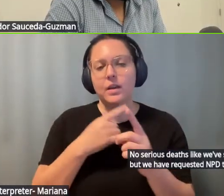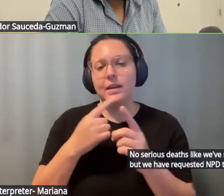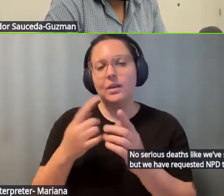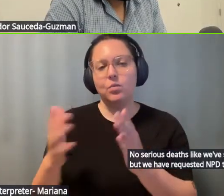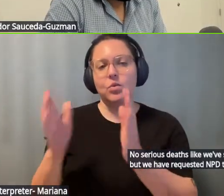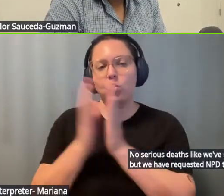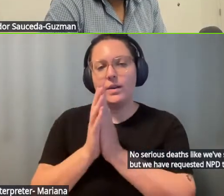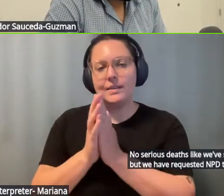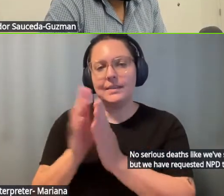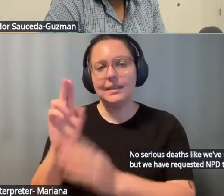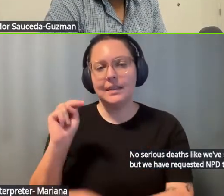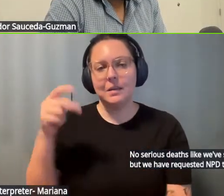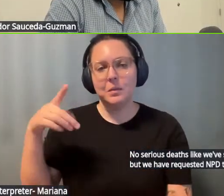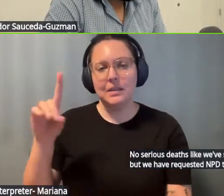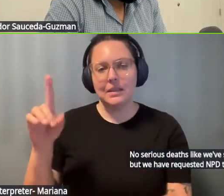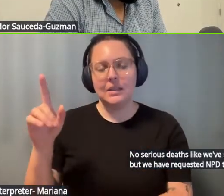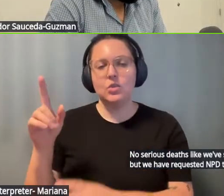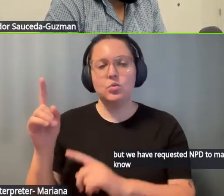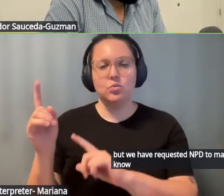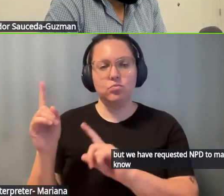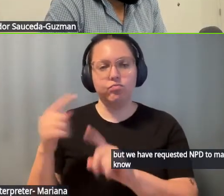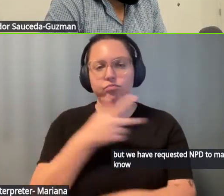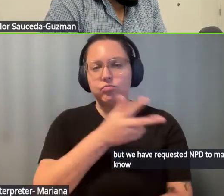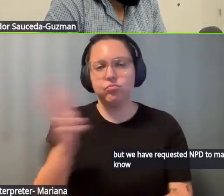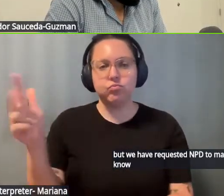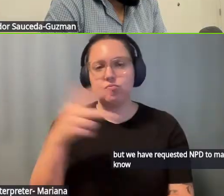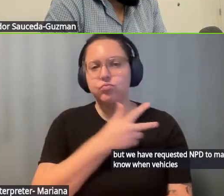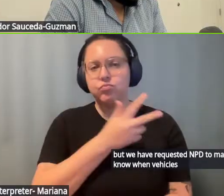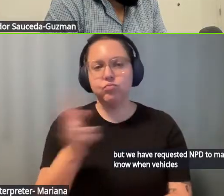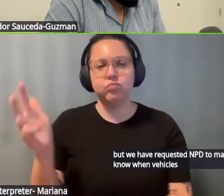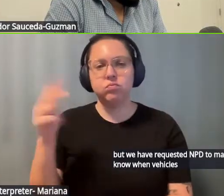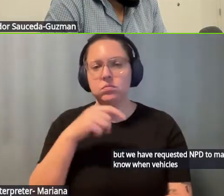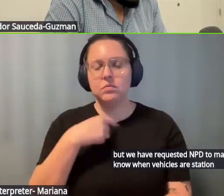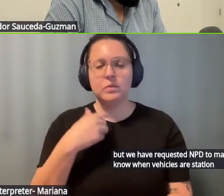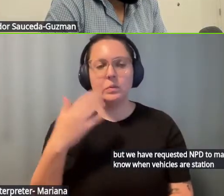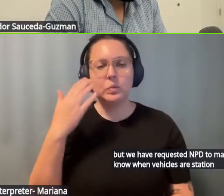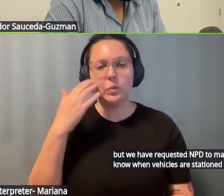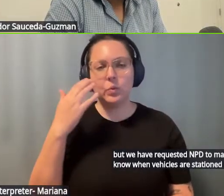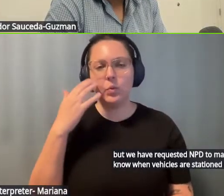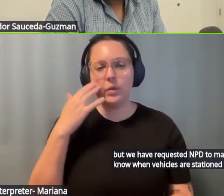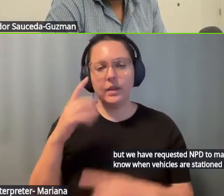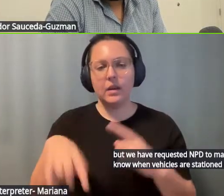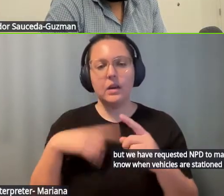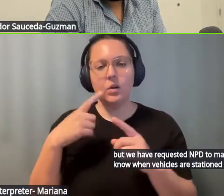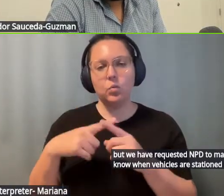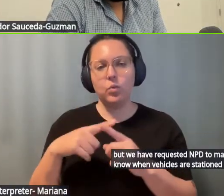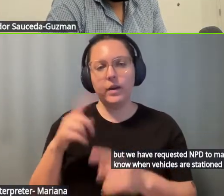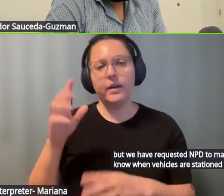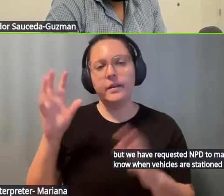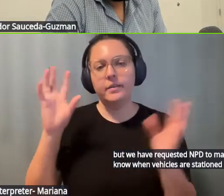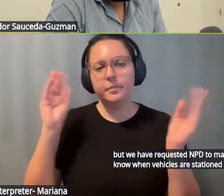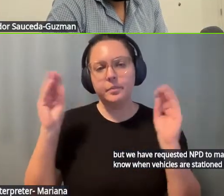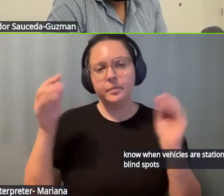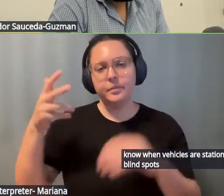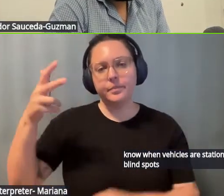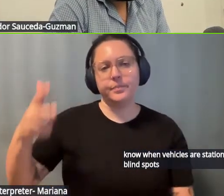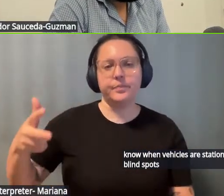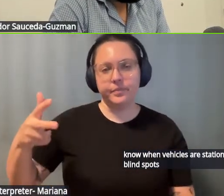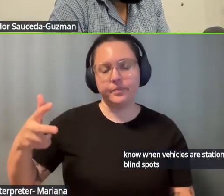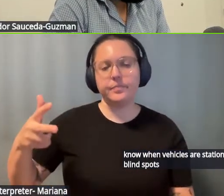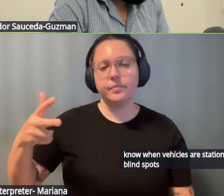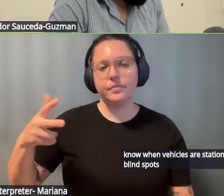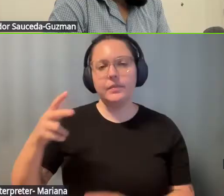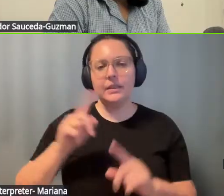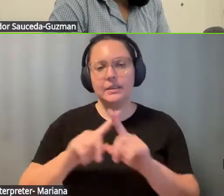the neighborhood. As we know, when vehicles are stationed in certain parts of the neighborhood, it leaves blind spots for other parts